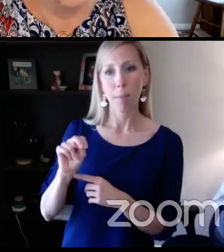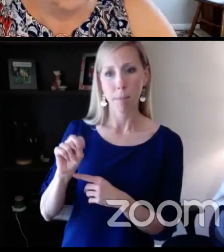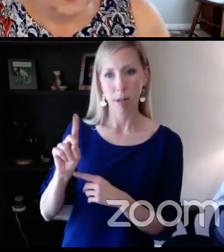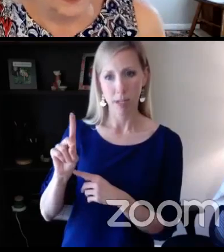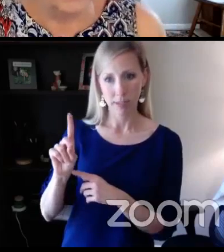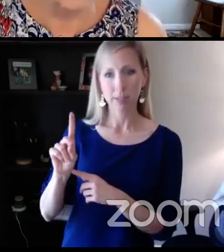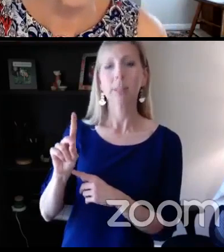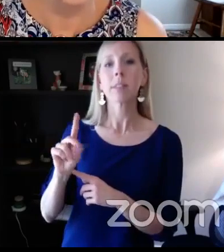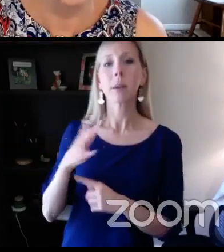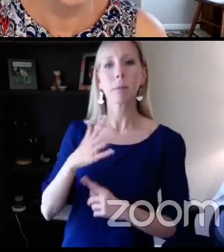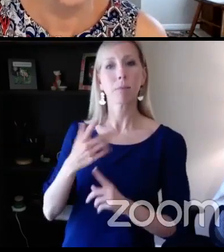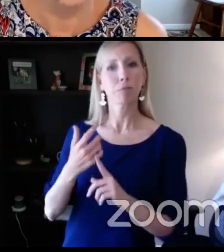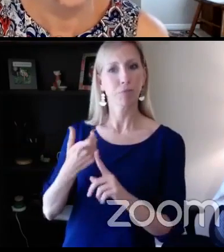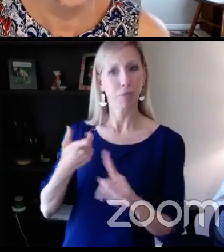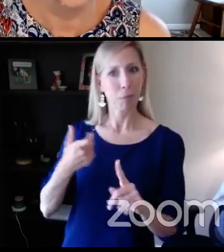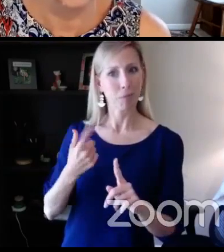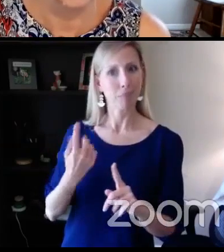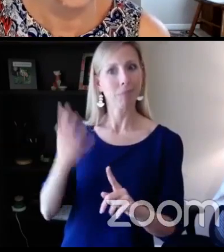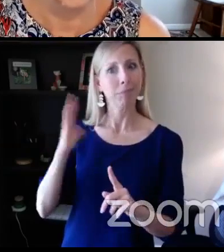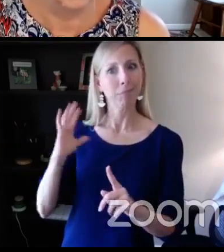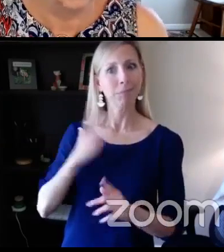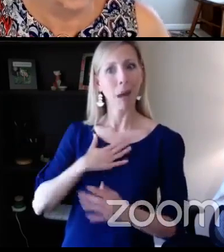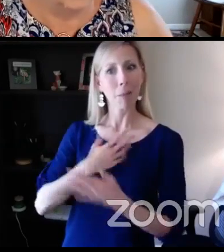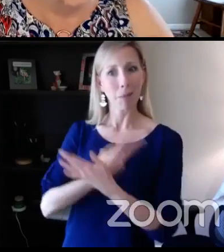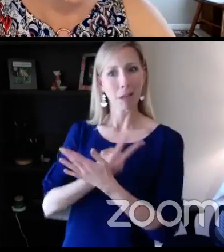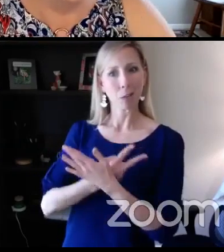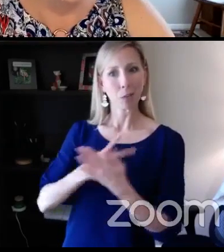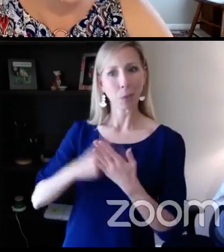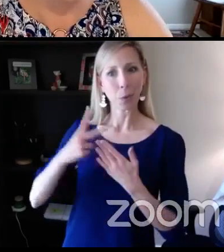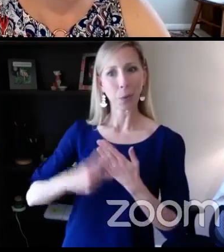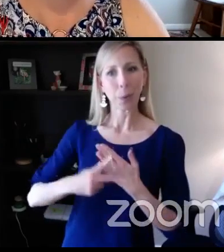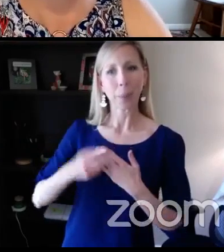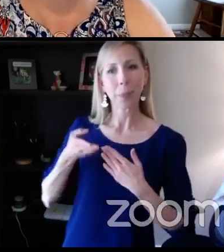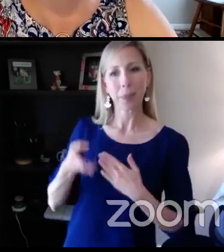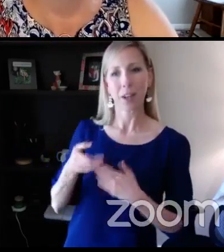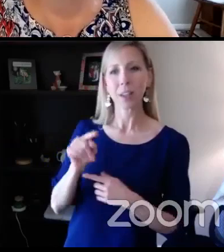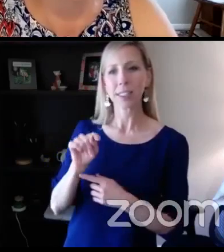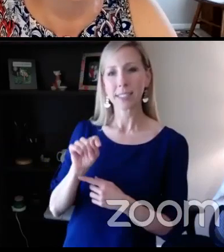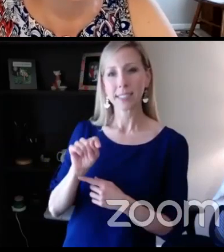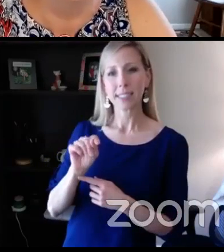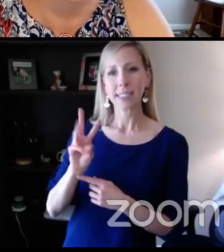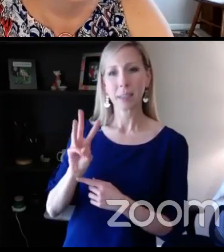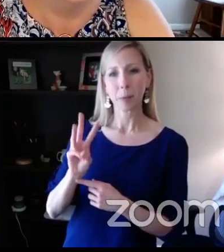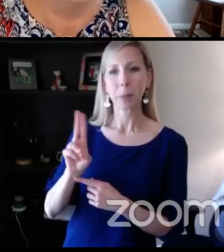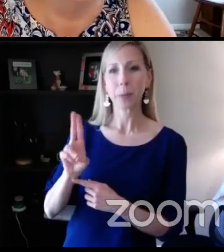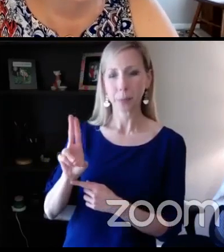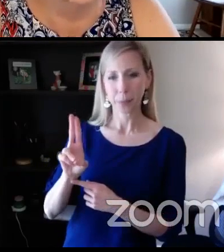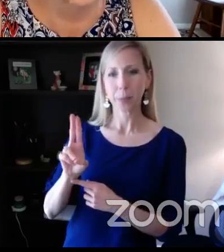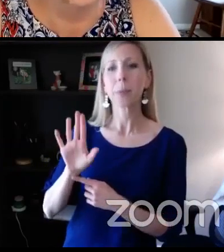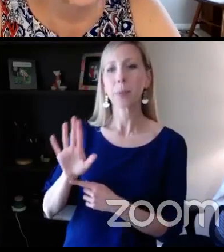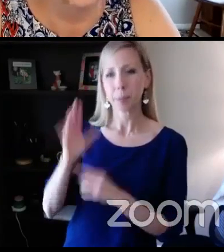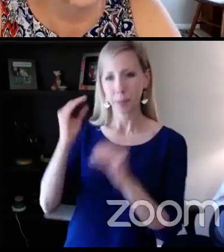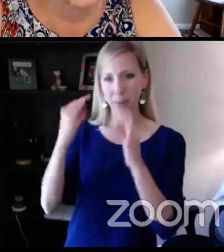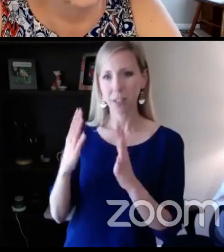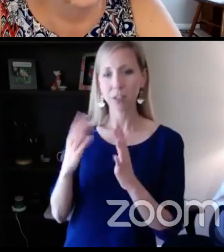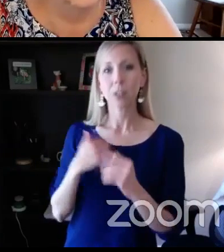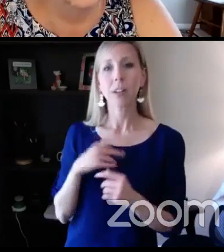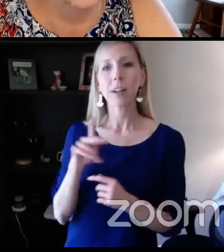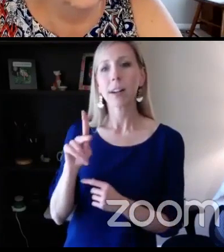one of my professors from my master's program at TWU. And we've got several others, Carrie